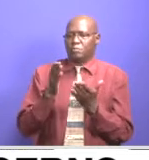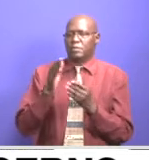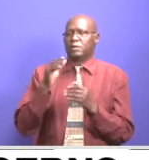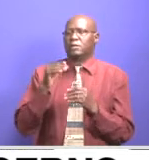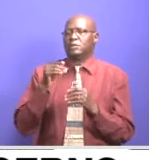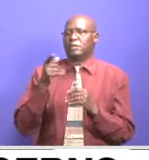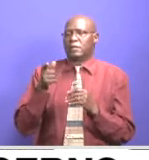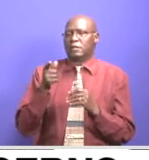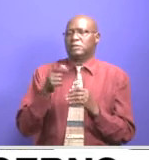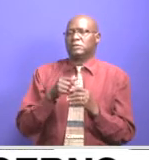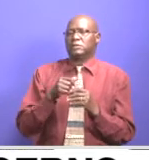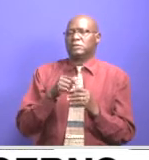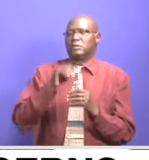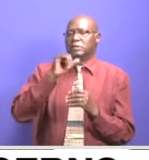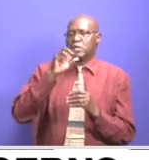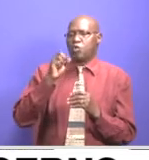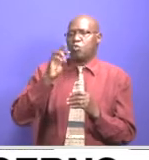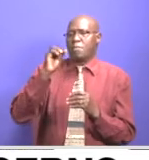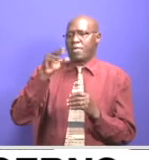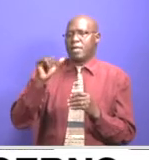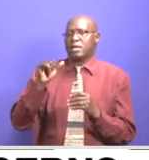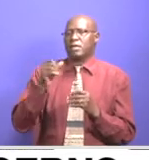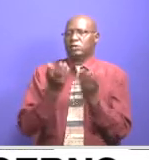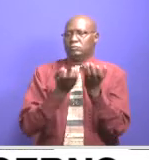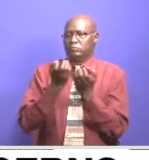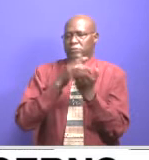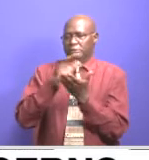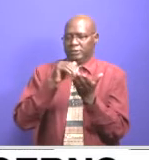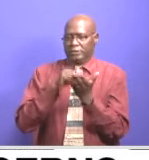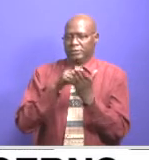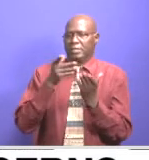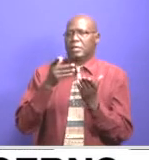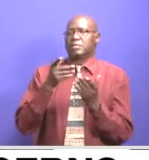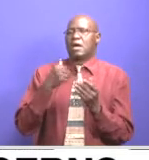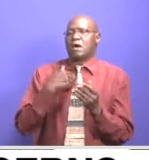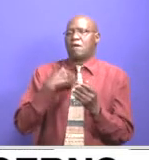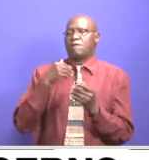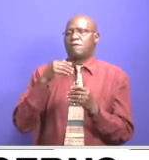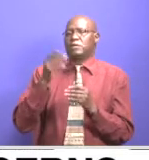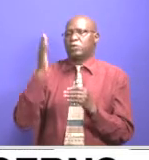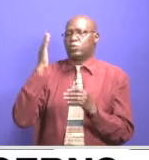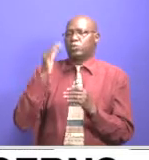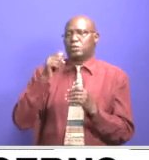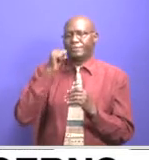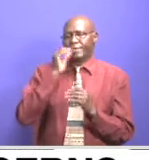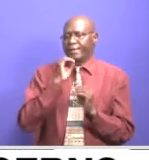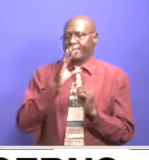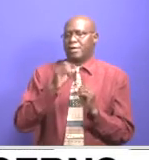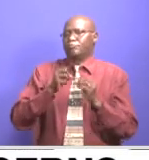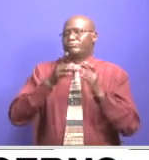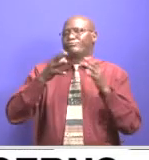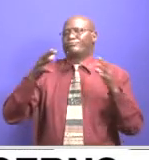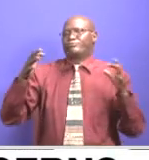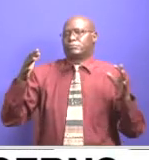at Sigomere Trading Center. Wandai's comments come in the wake of rising insecurity in the area. The Southern Area Deputy County